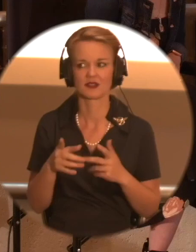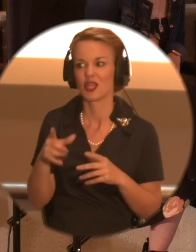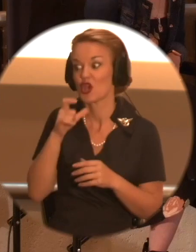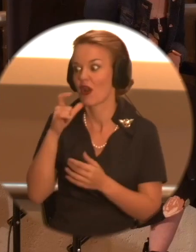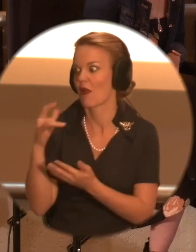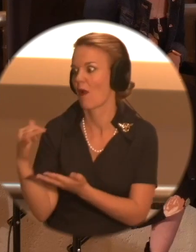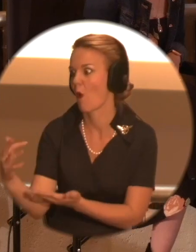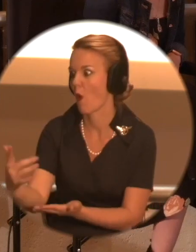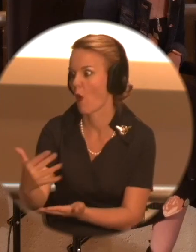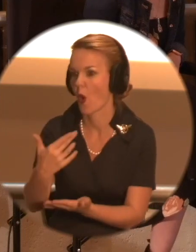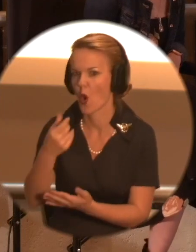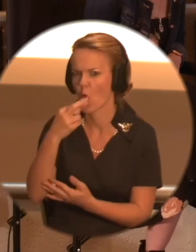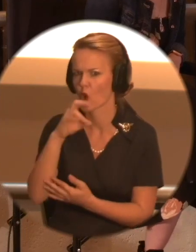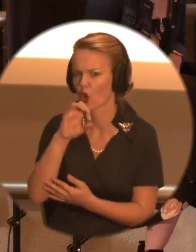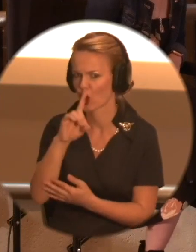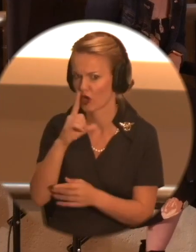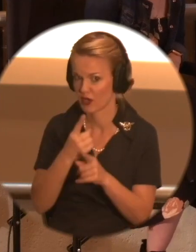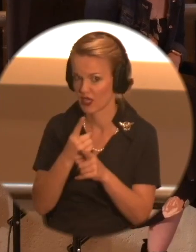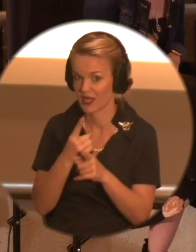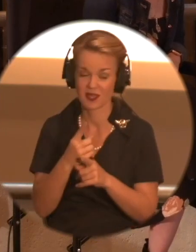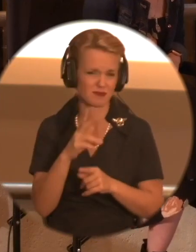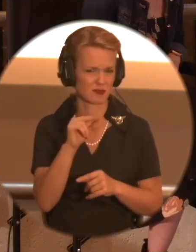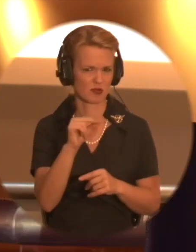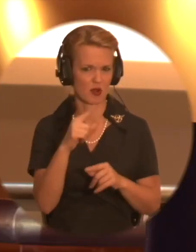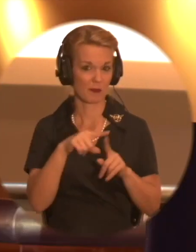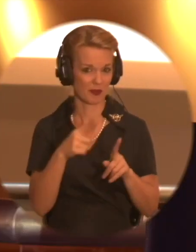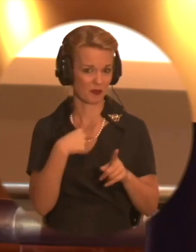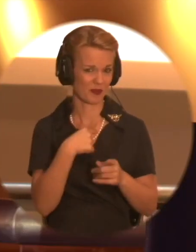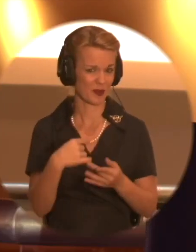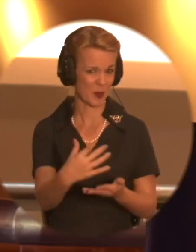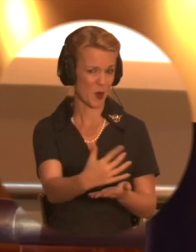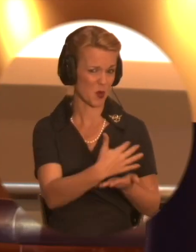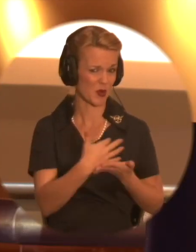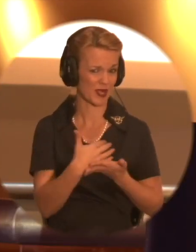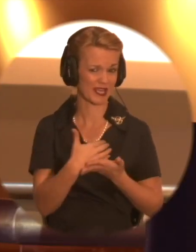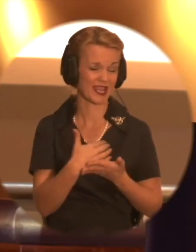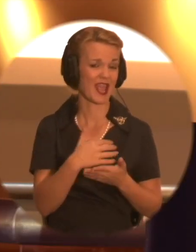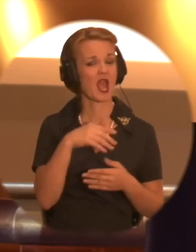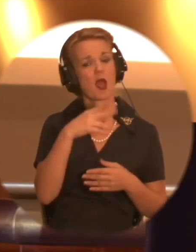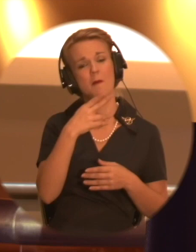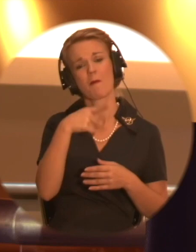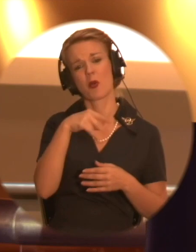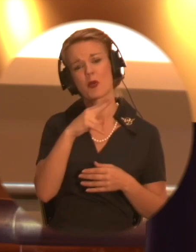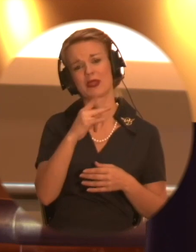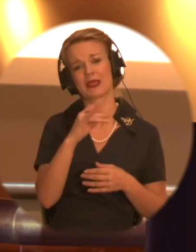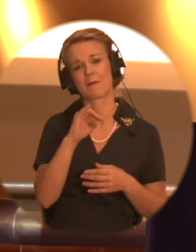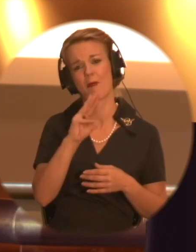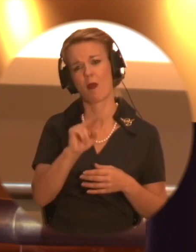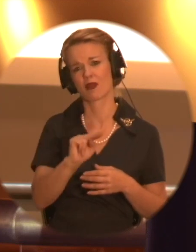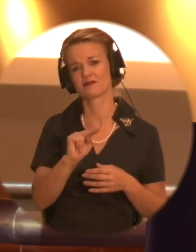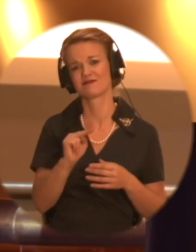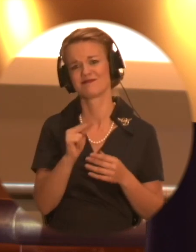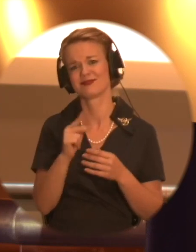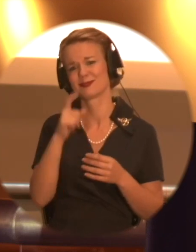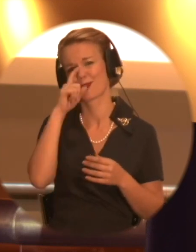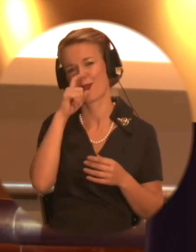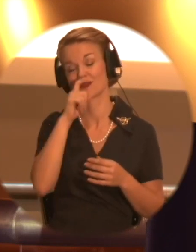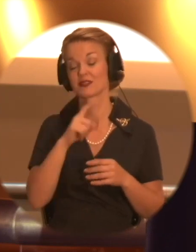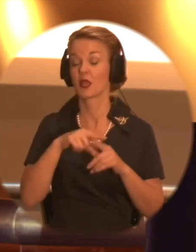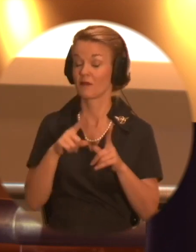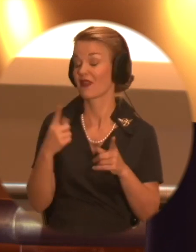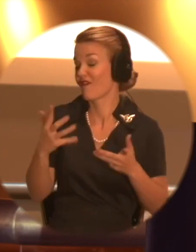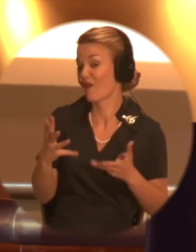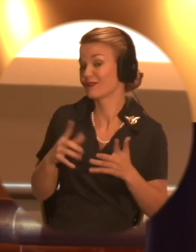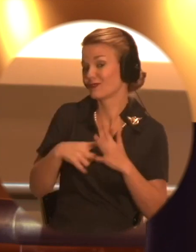right. No. I hope not. No, not at all. We are hoarding Pokemon. That's plush, fair. Though, yeah, right. So that's a lot. That is a thing. But I've already started decorating for Halloween,